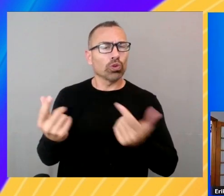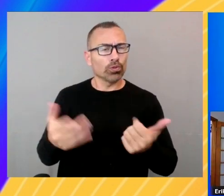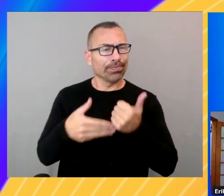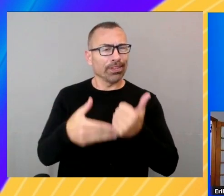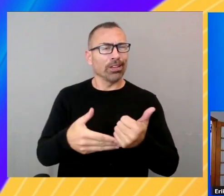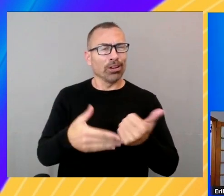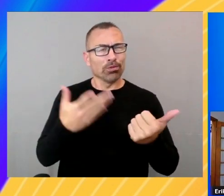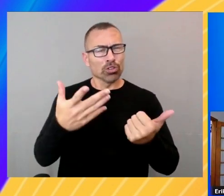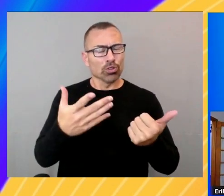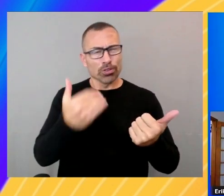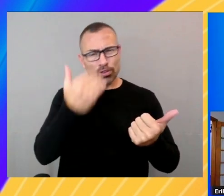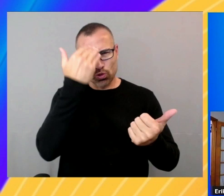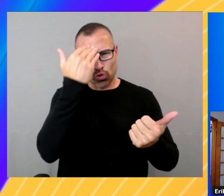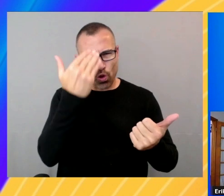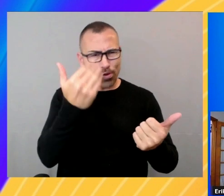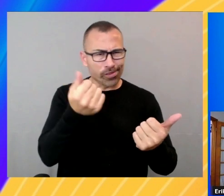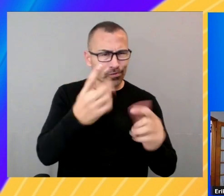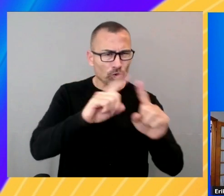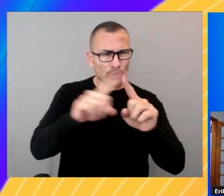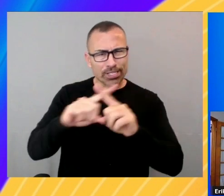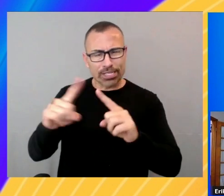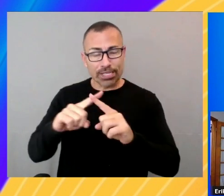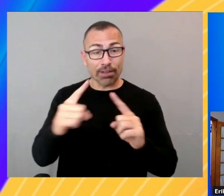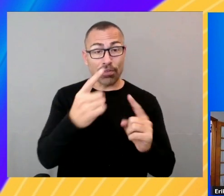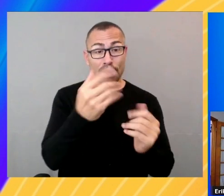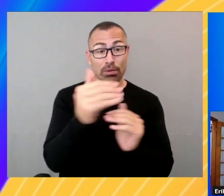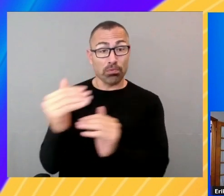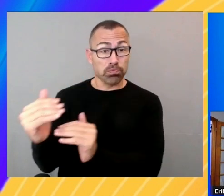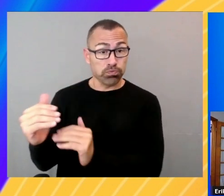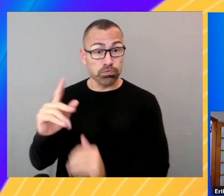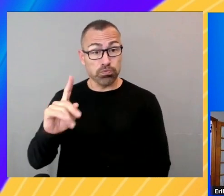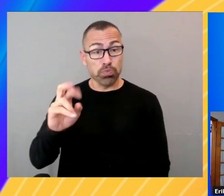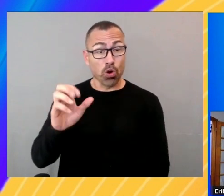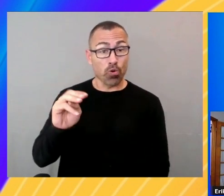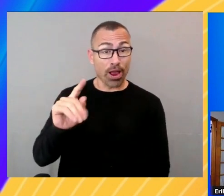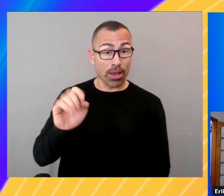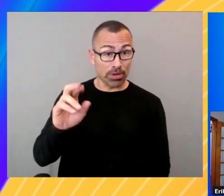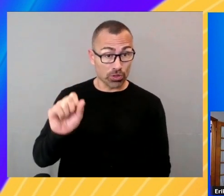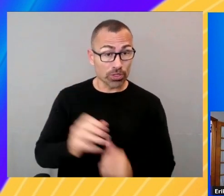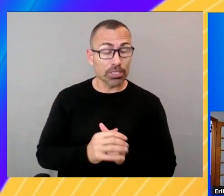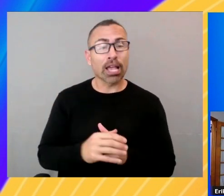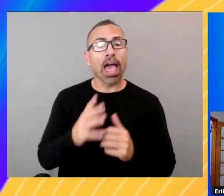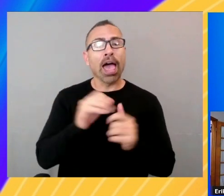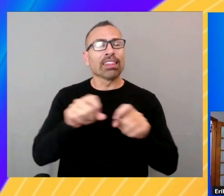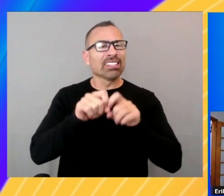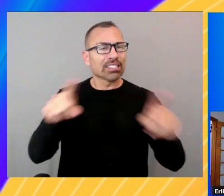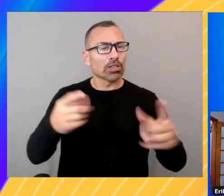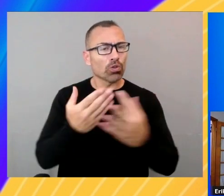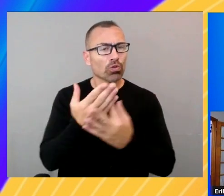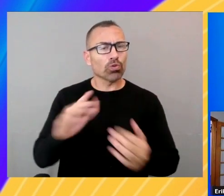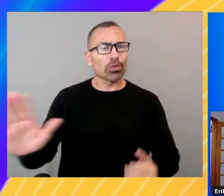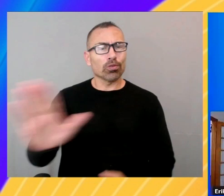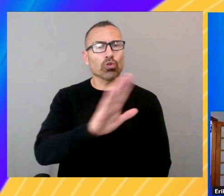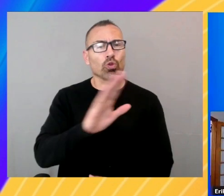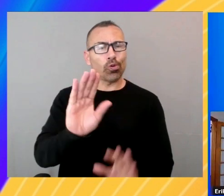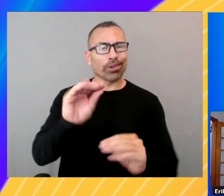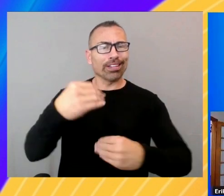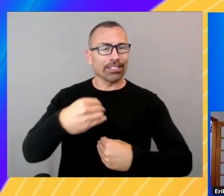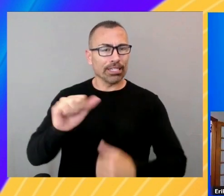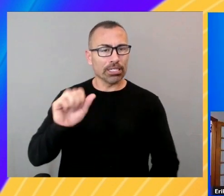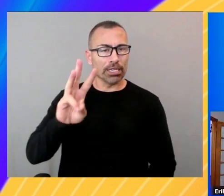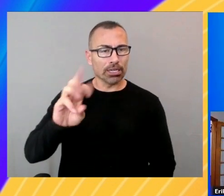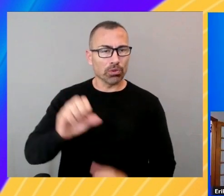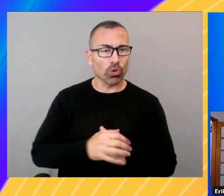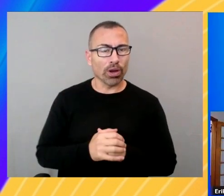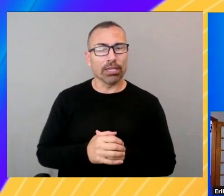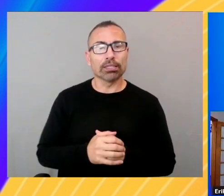parameters depending on that configuration type, and then it allows you to push it out across your AWS organization. So across those accounts, across those